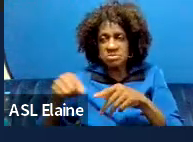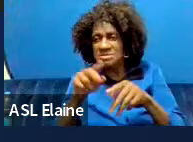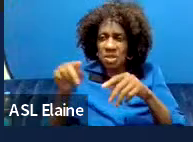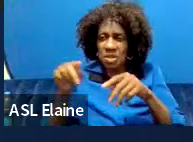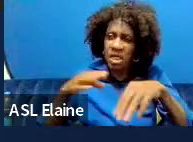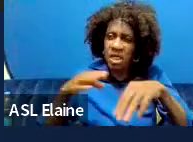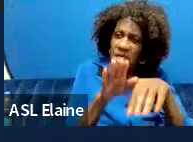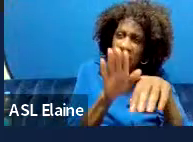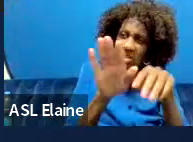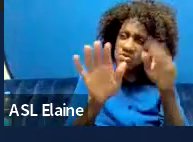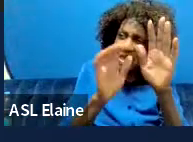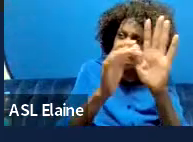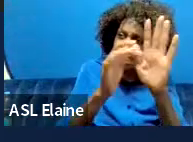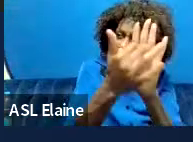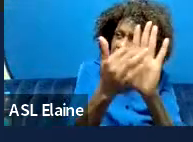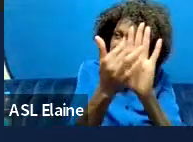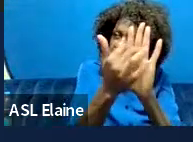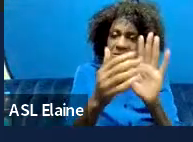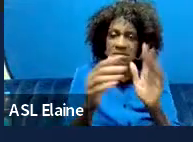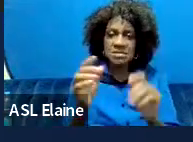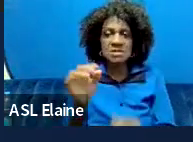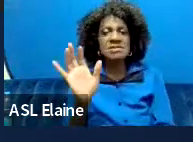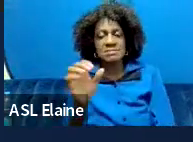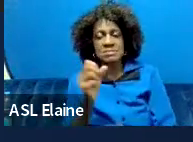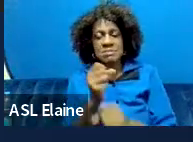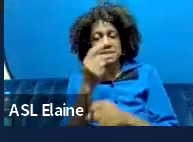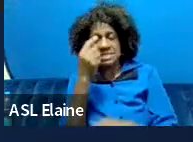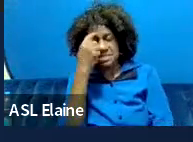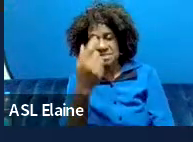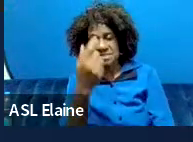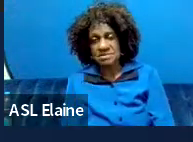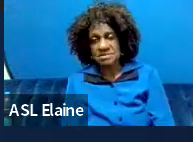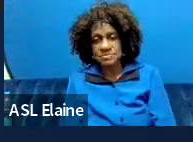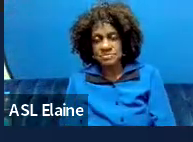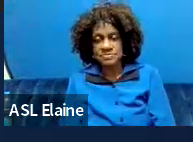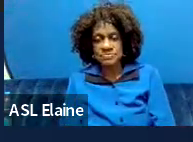sign. Yeah, that makes sense. Thanks.